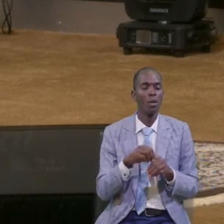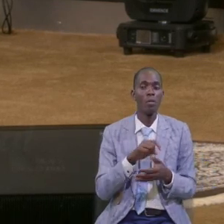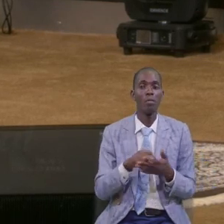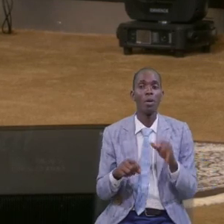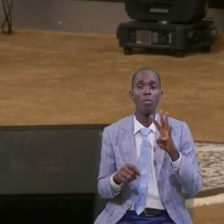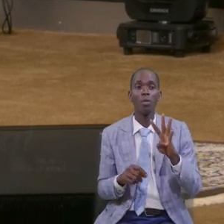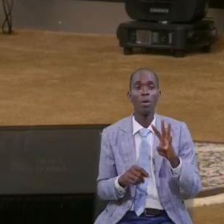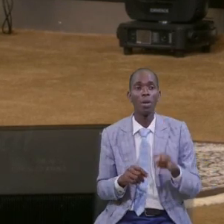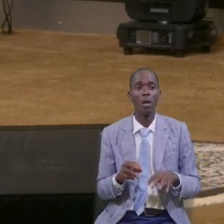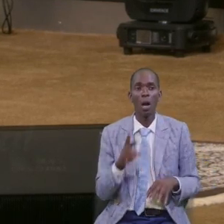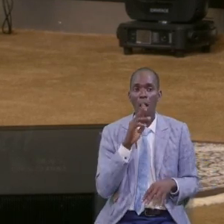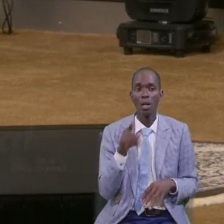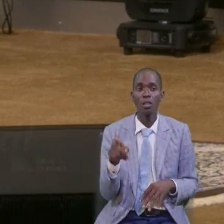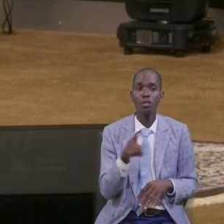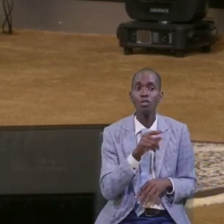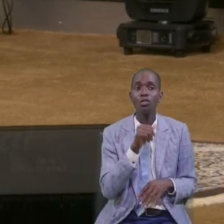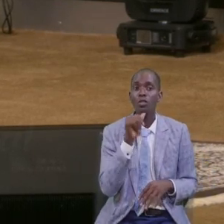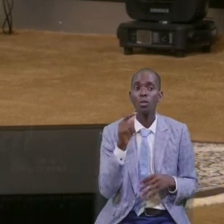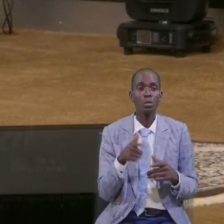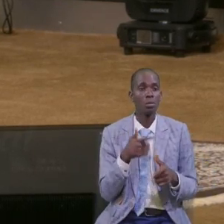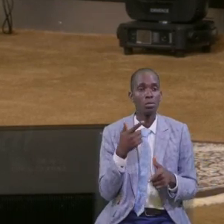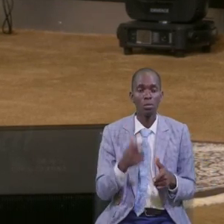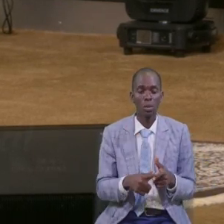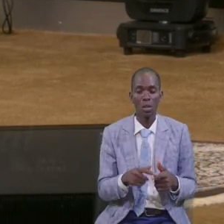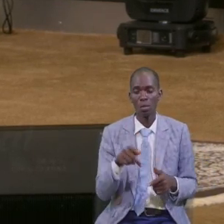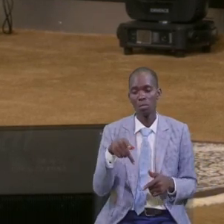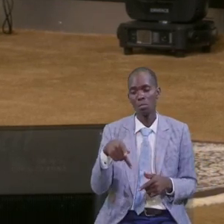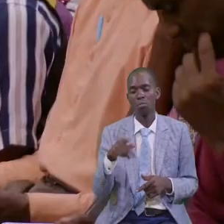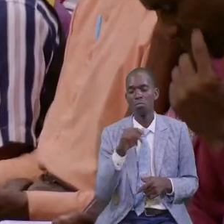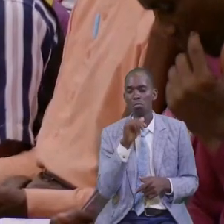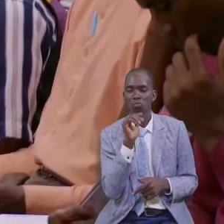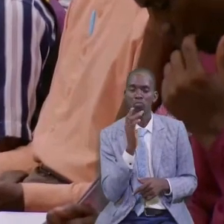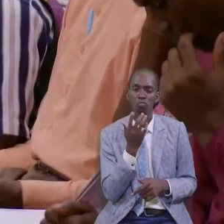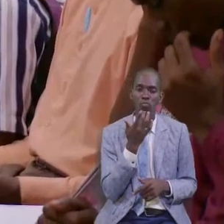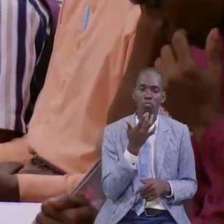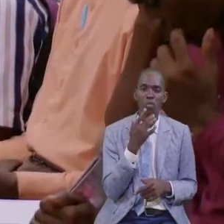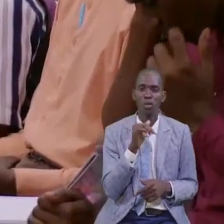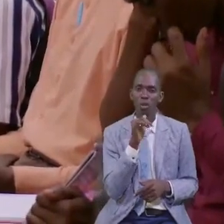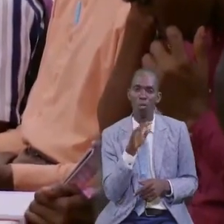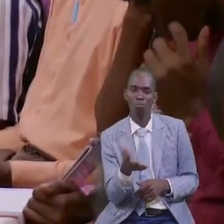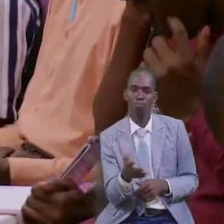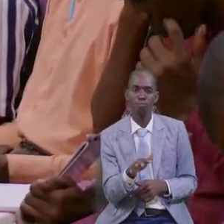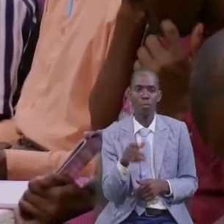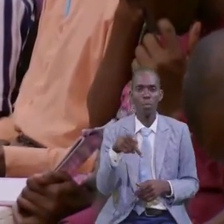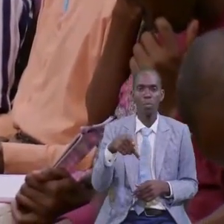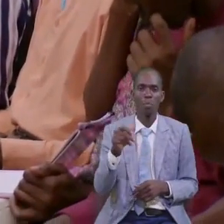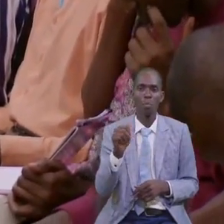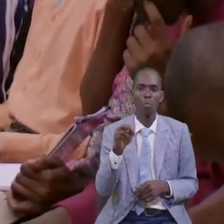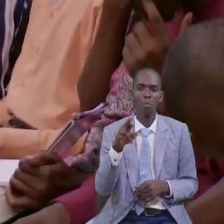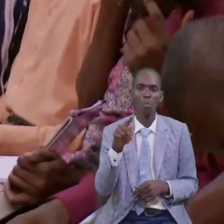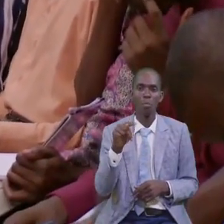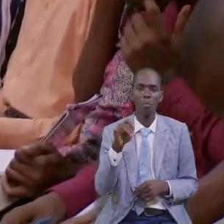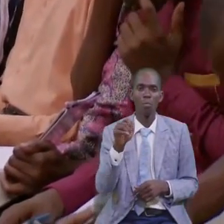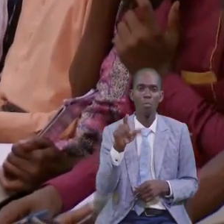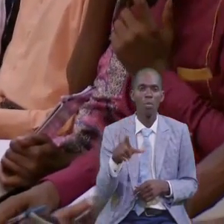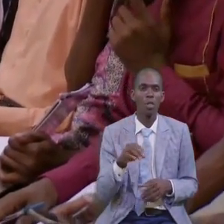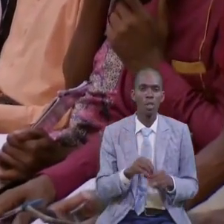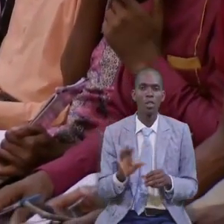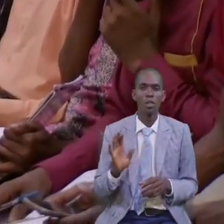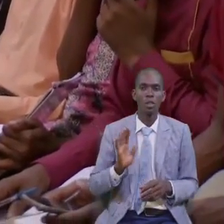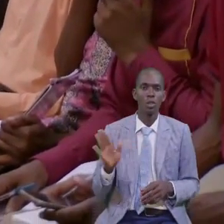it says, are ye not then partial in yourselves, and have